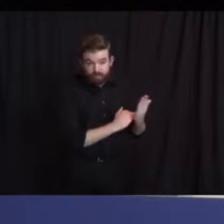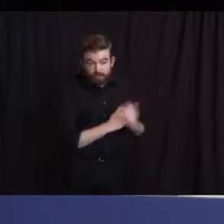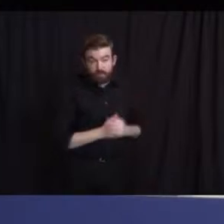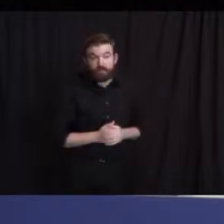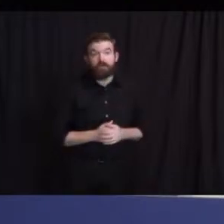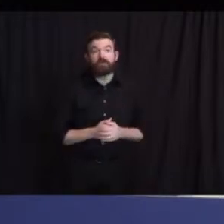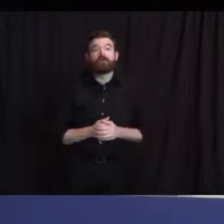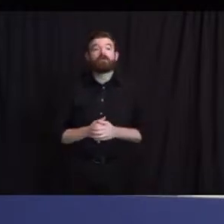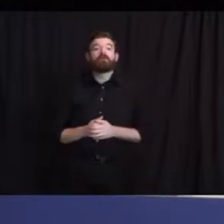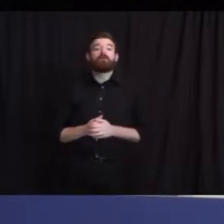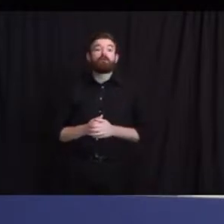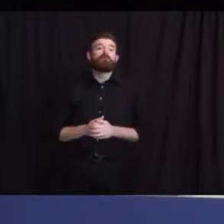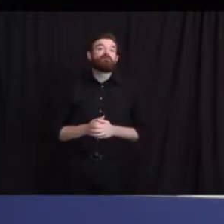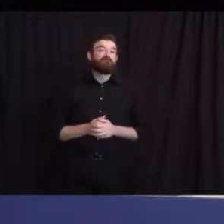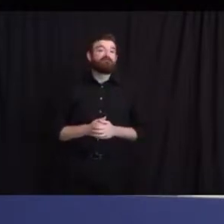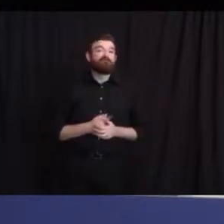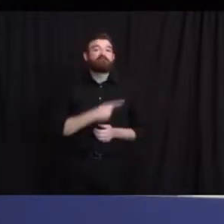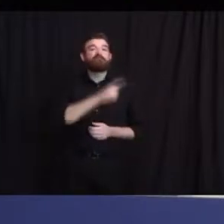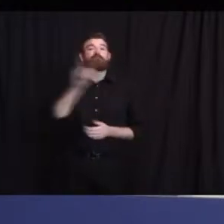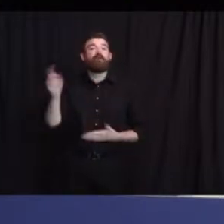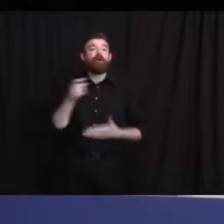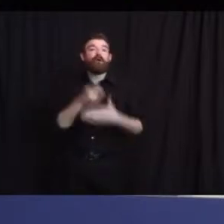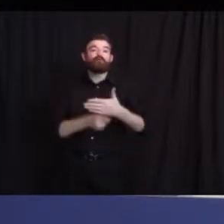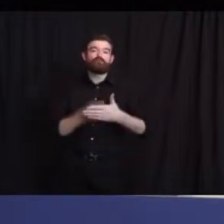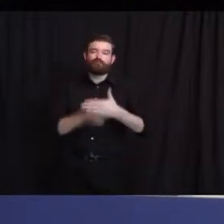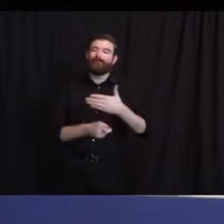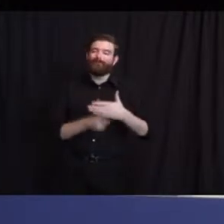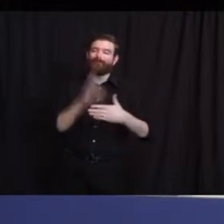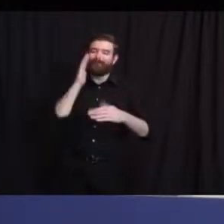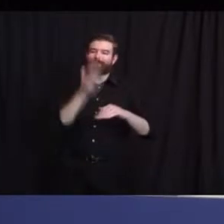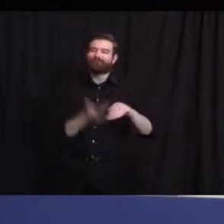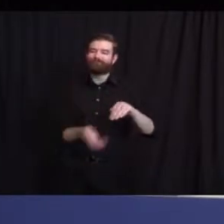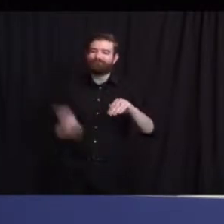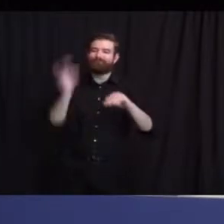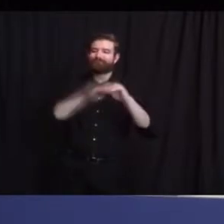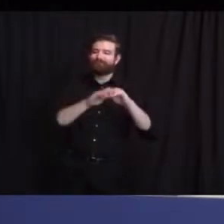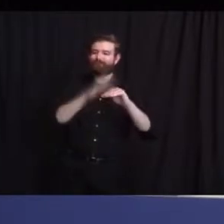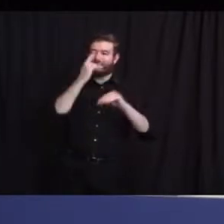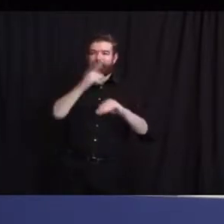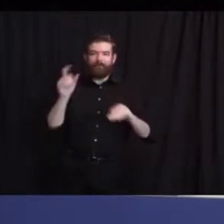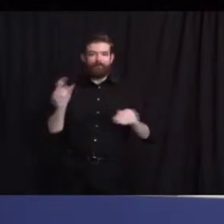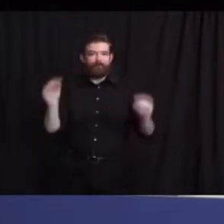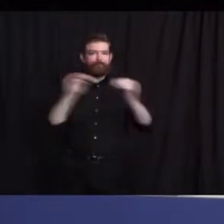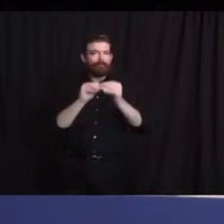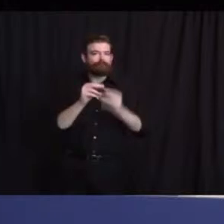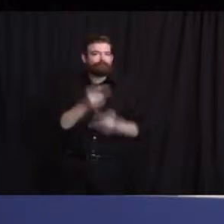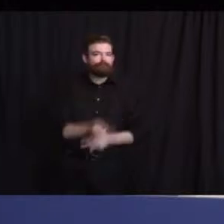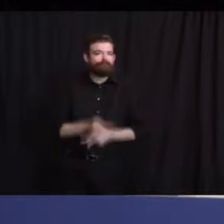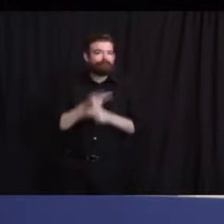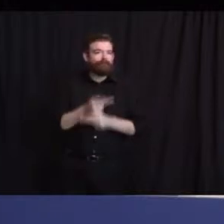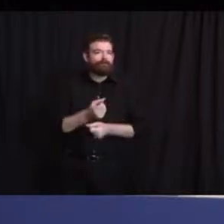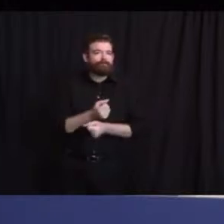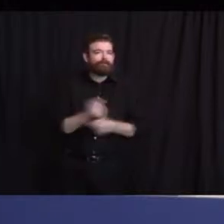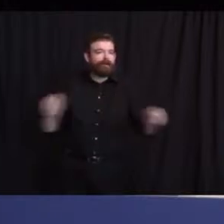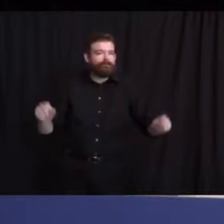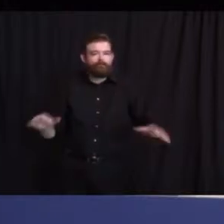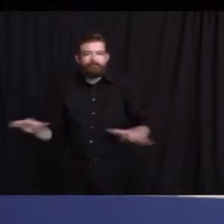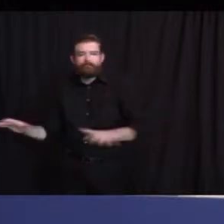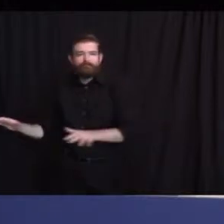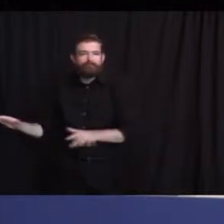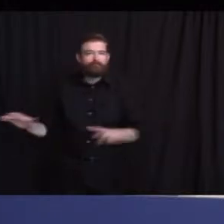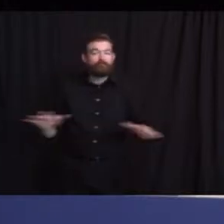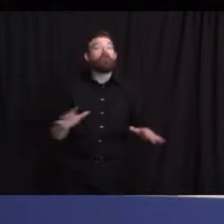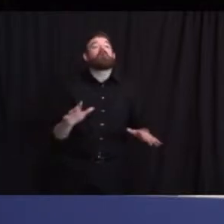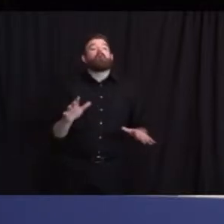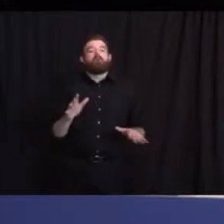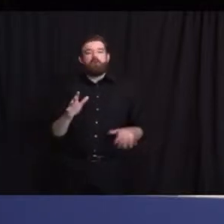Commissioner Johnson and DHS will be announcing the rollout of up to $20 million in Federal CARES Act funds to help